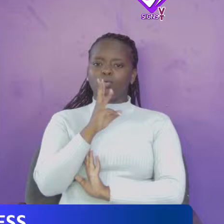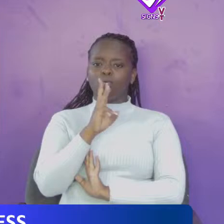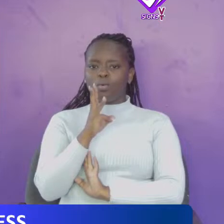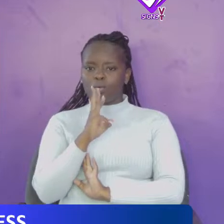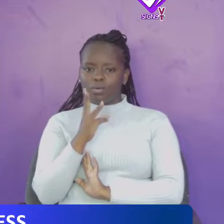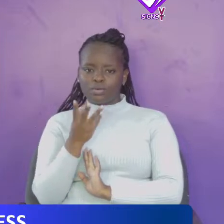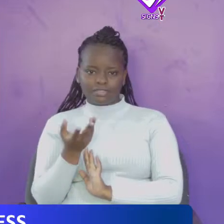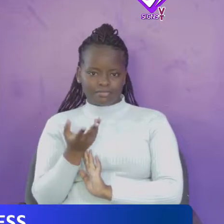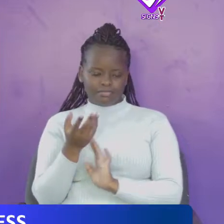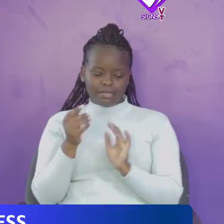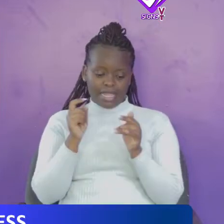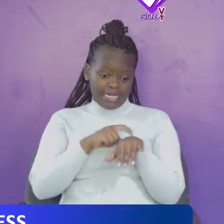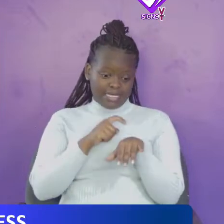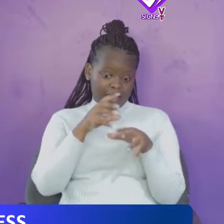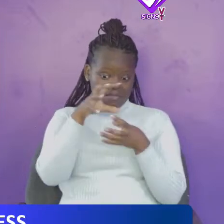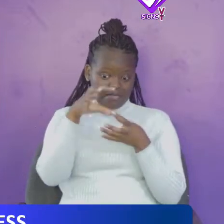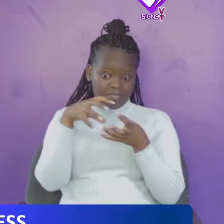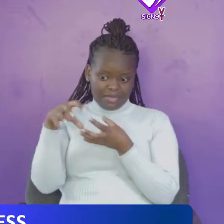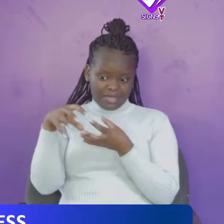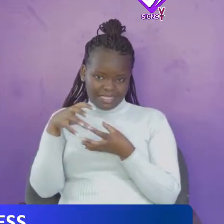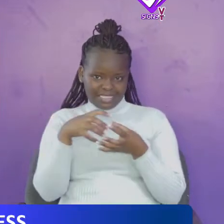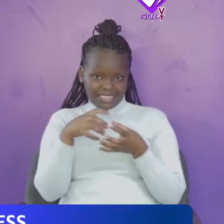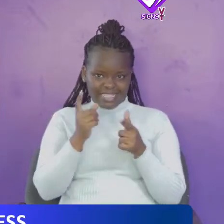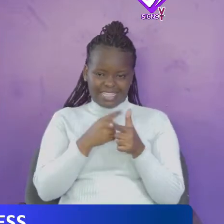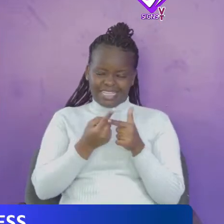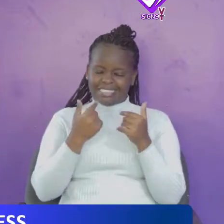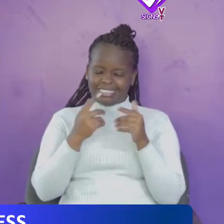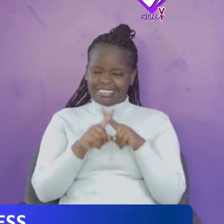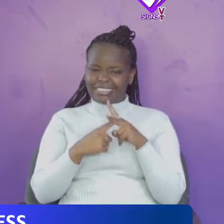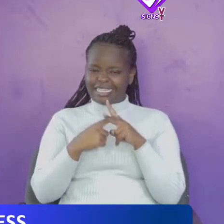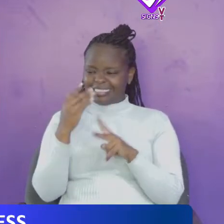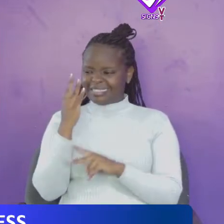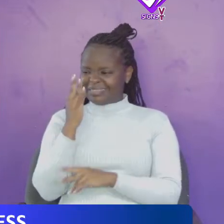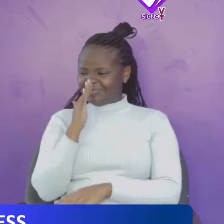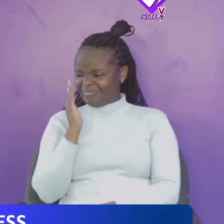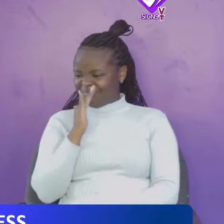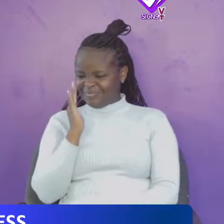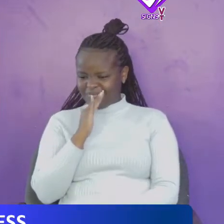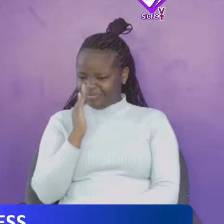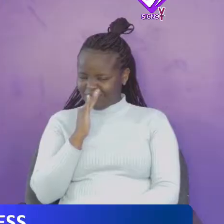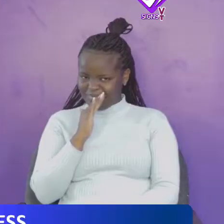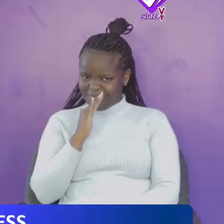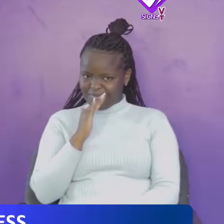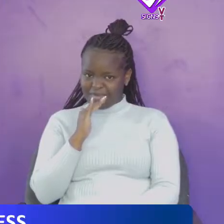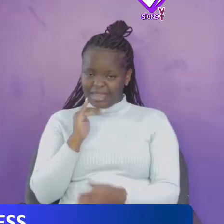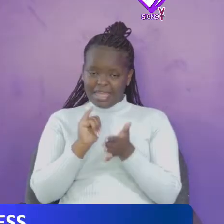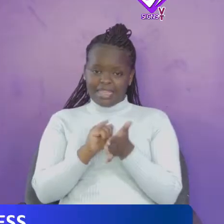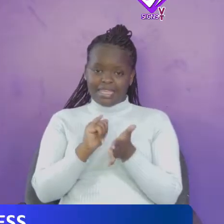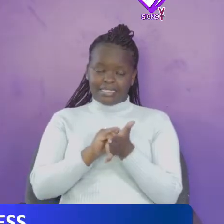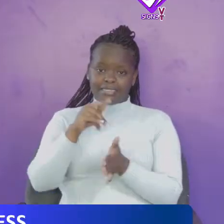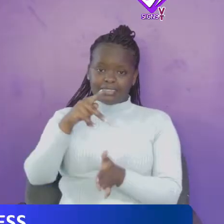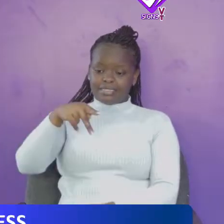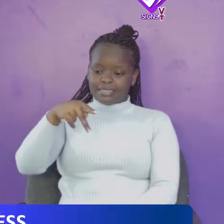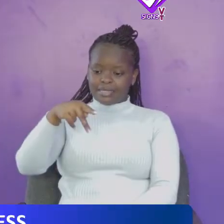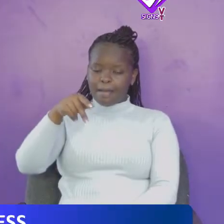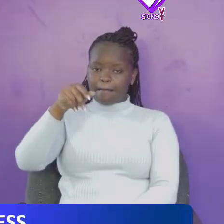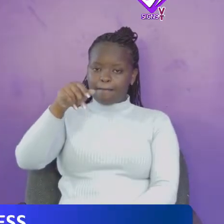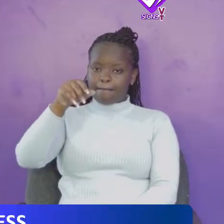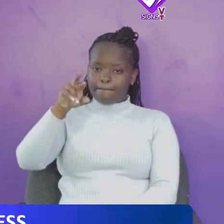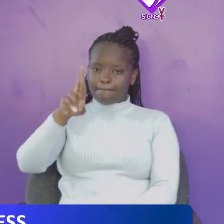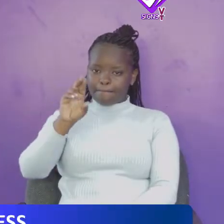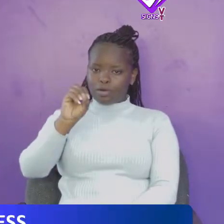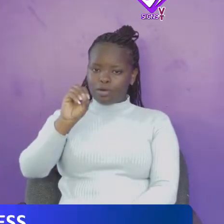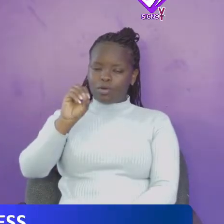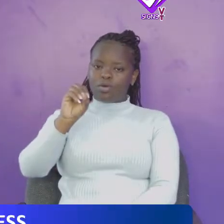it mixes, that's where now you start getting that pungent smell. That is bromhidrosis. Yeah. Then we